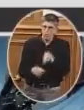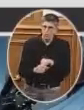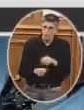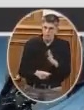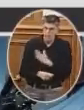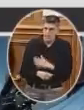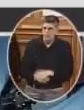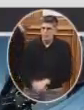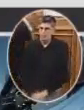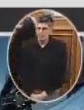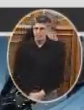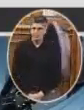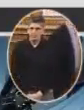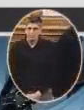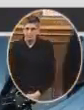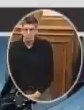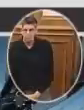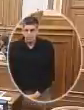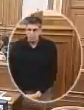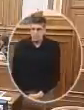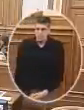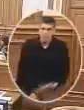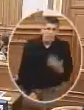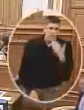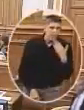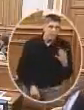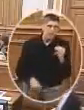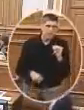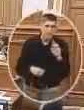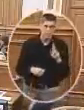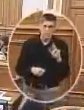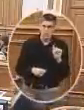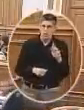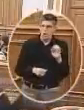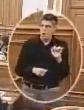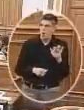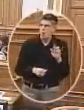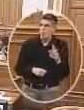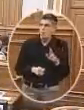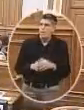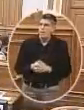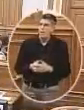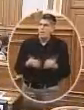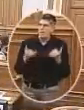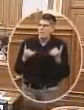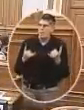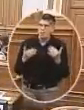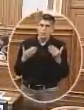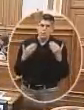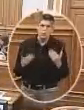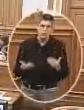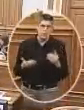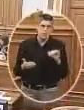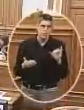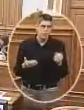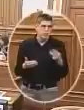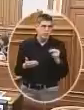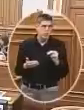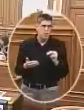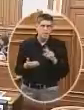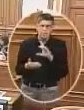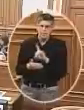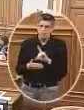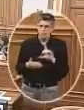Thank you very much, Mr. Albert. I'd like to move the presentation along and invite Deputy